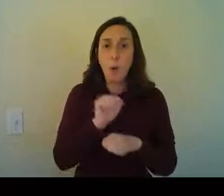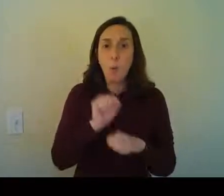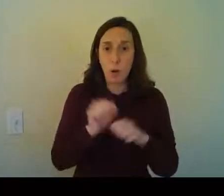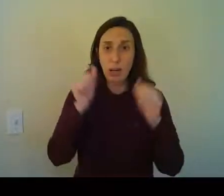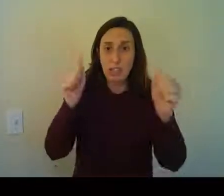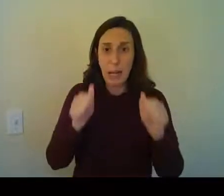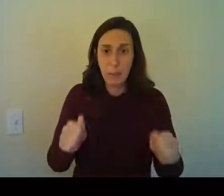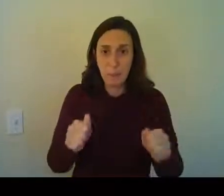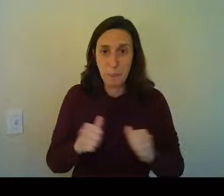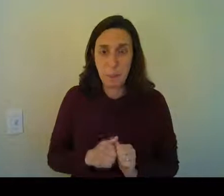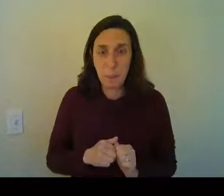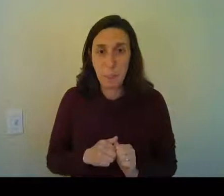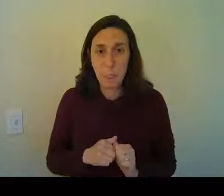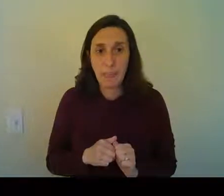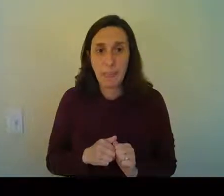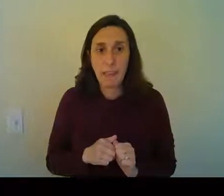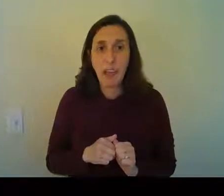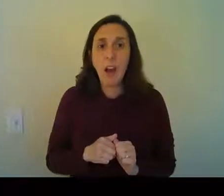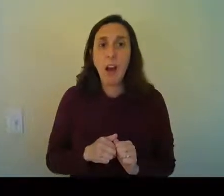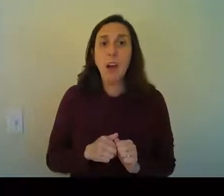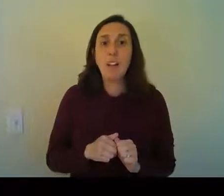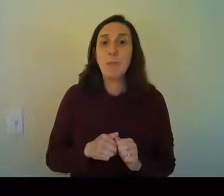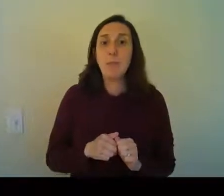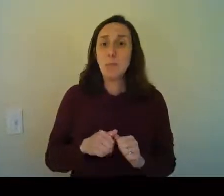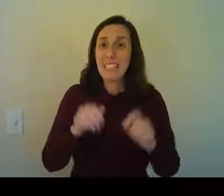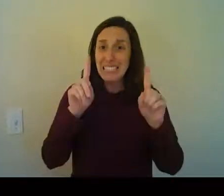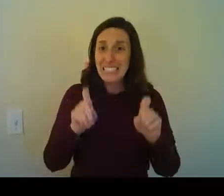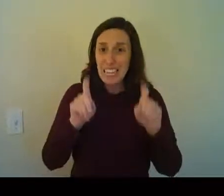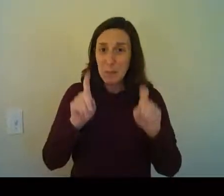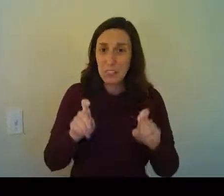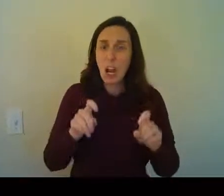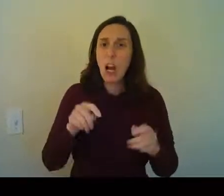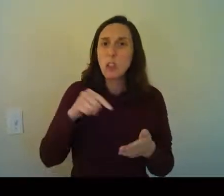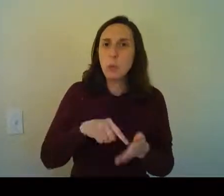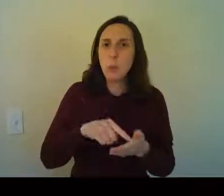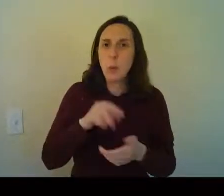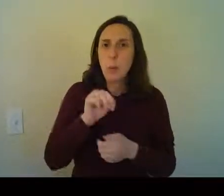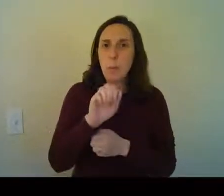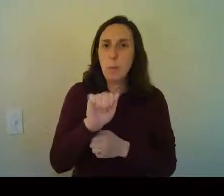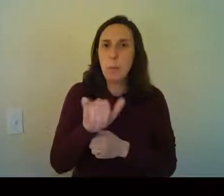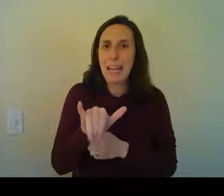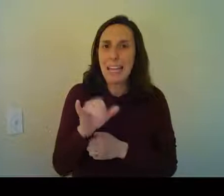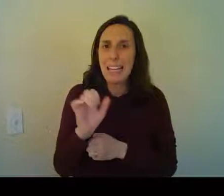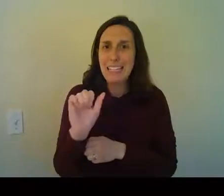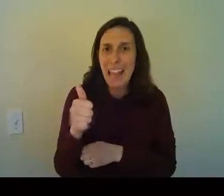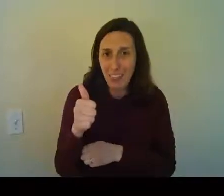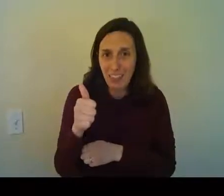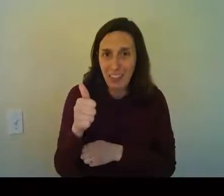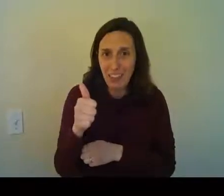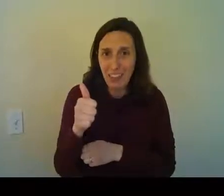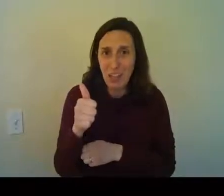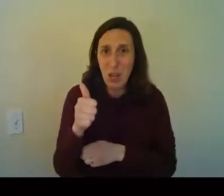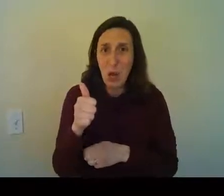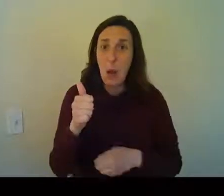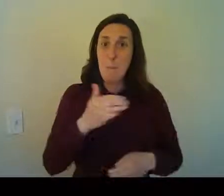All the exams will have a due date of May 10th. Grades are due the 13th, which means I need everything by